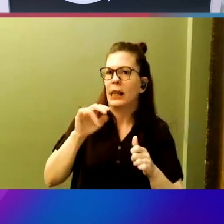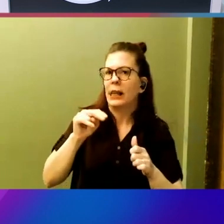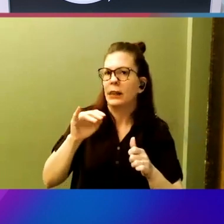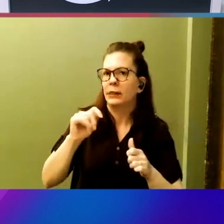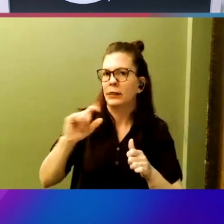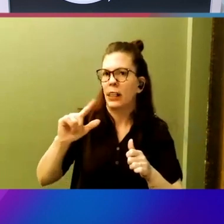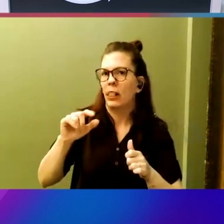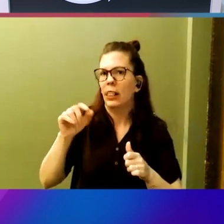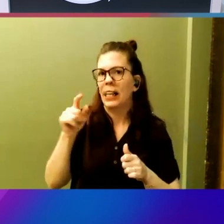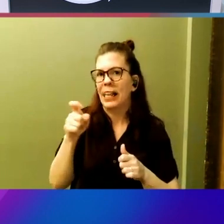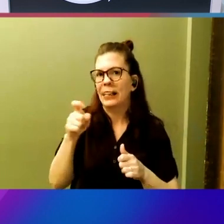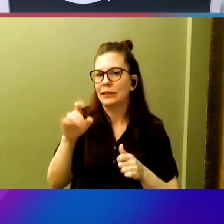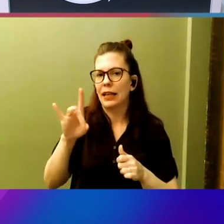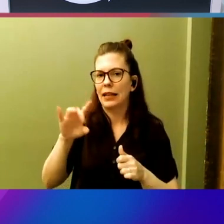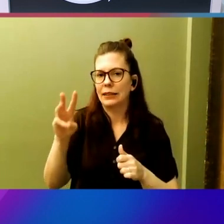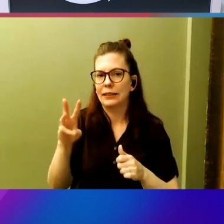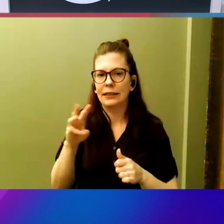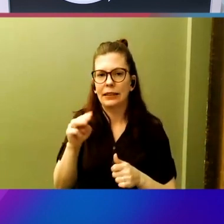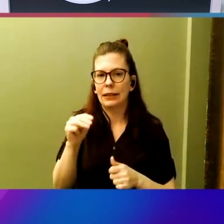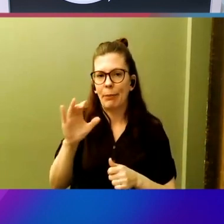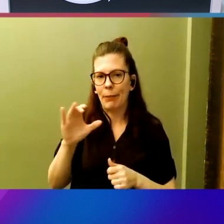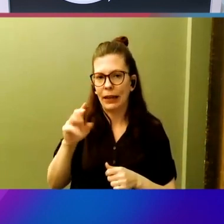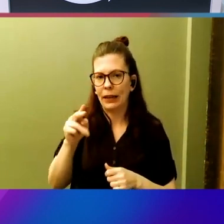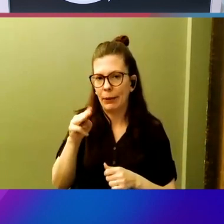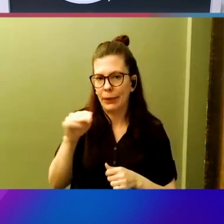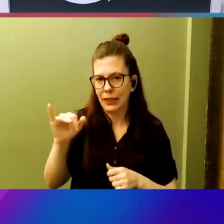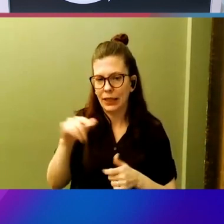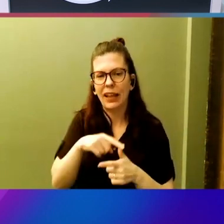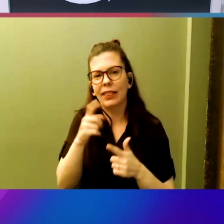based Mac Mini, and then I'll switch over to the M1.